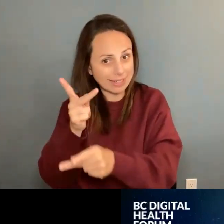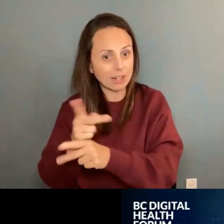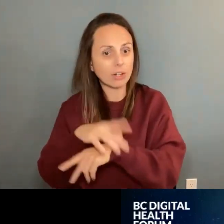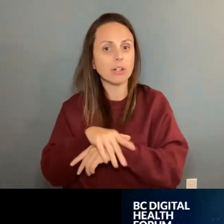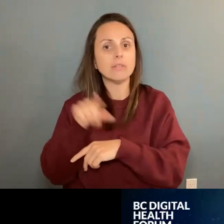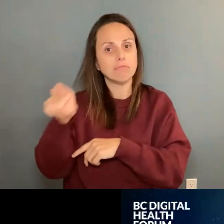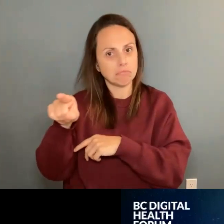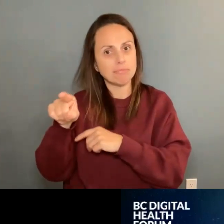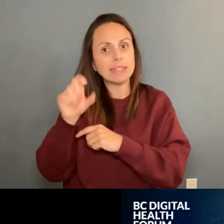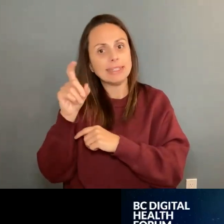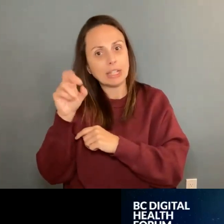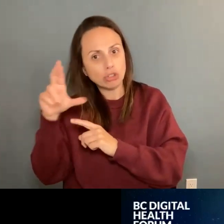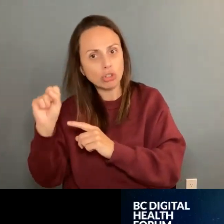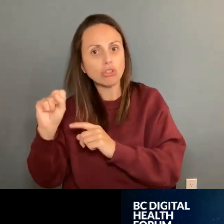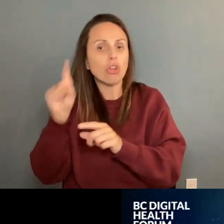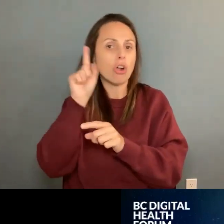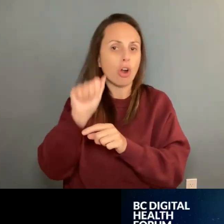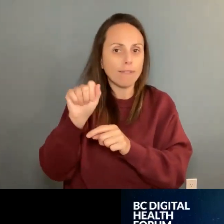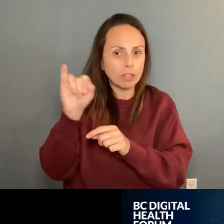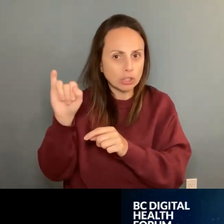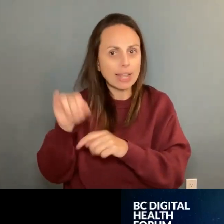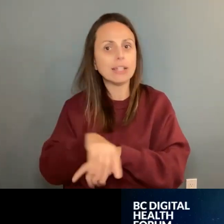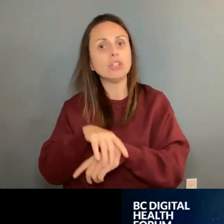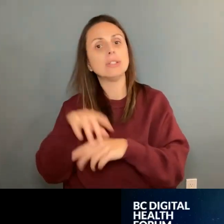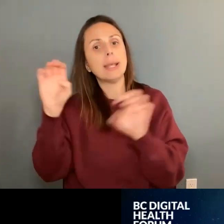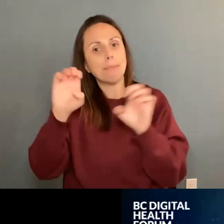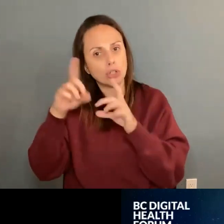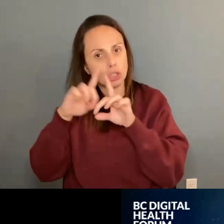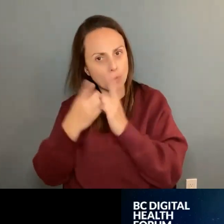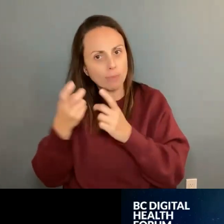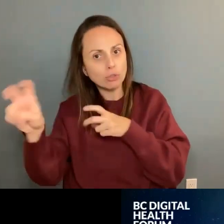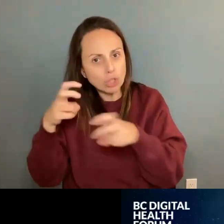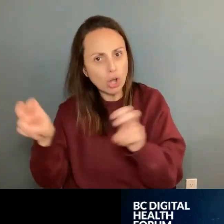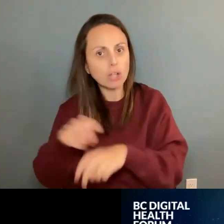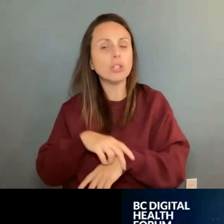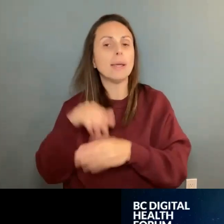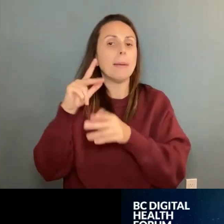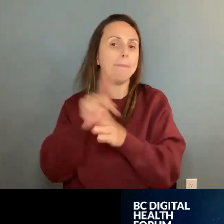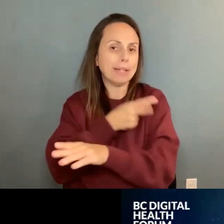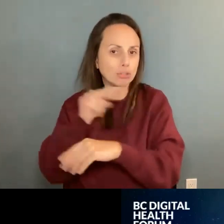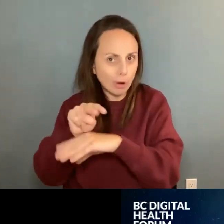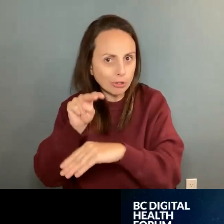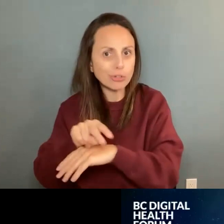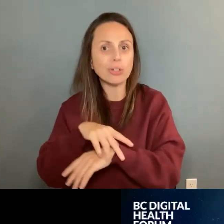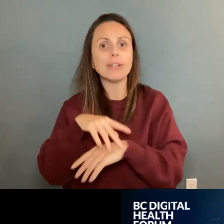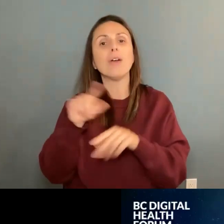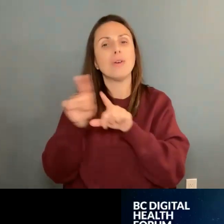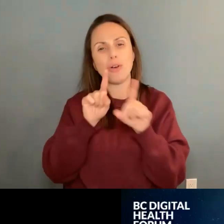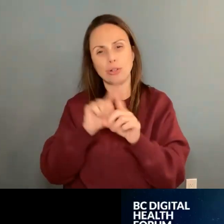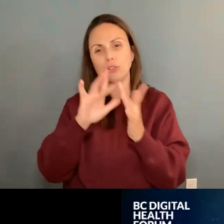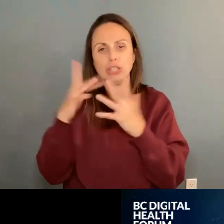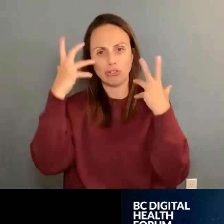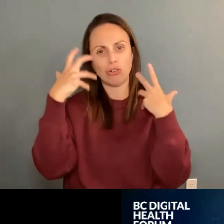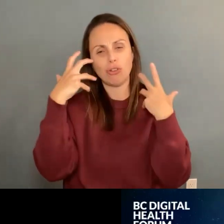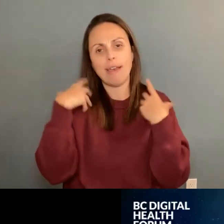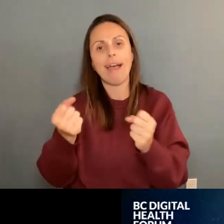and artificial intelligence in emergency department triage and patient monitoring, and also raising digital health literacy